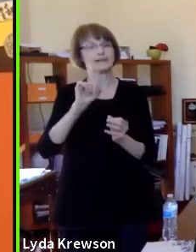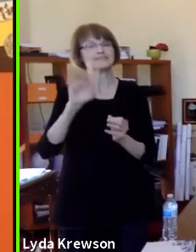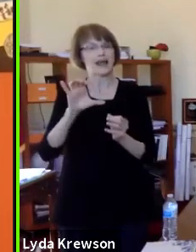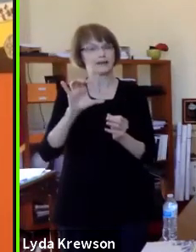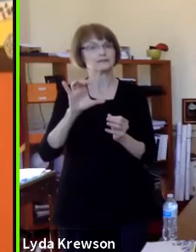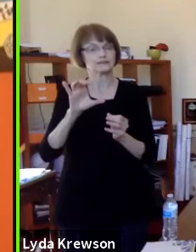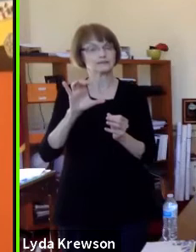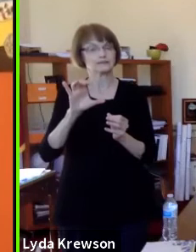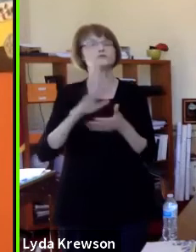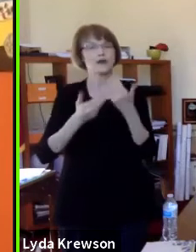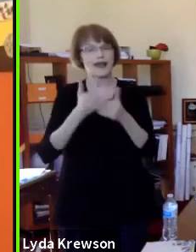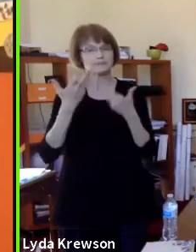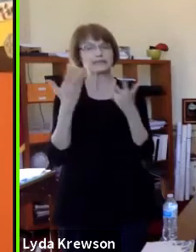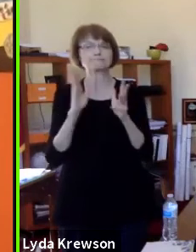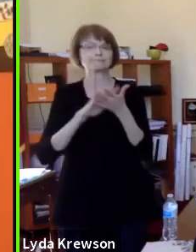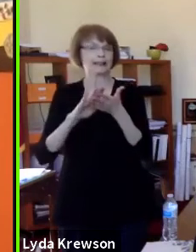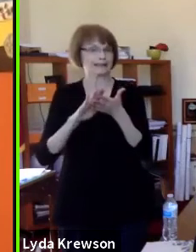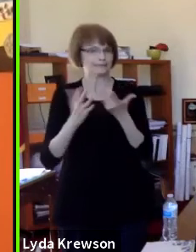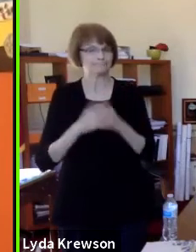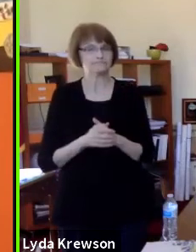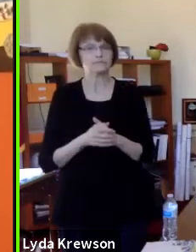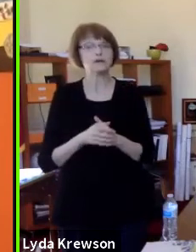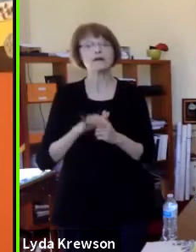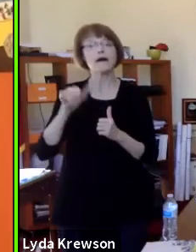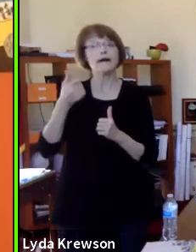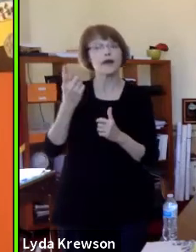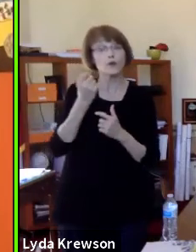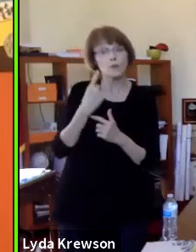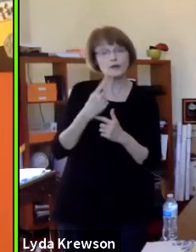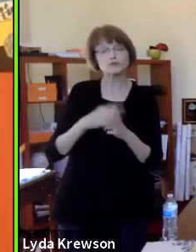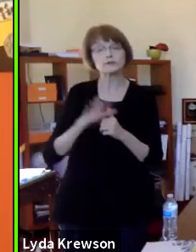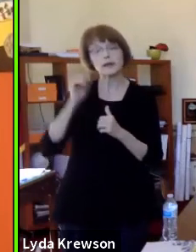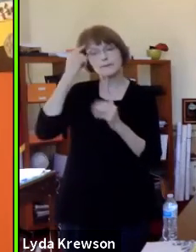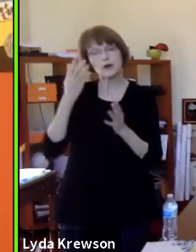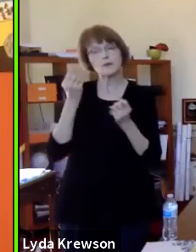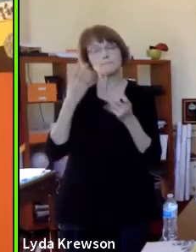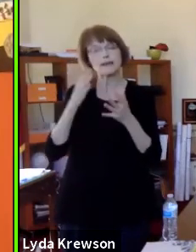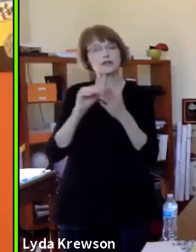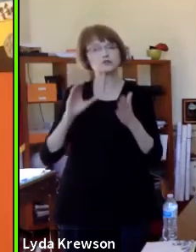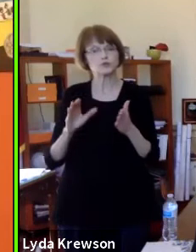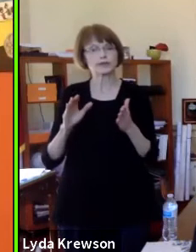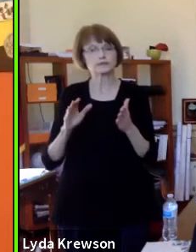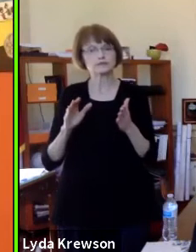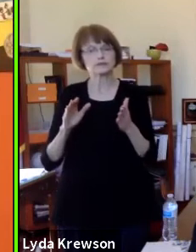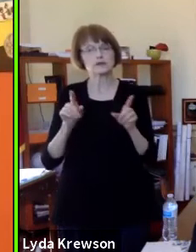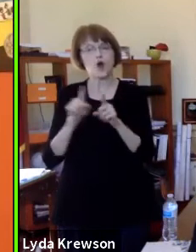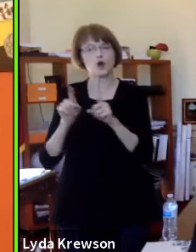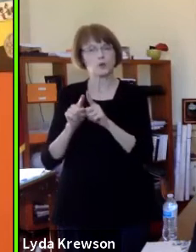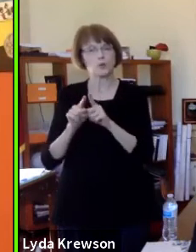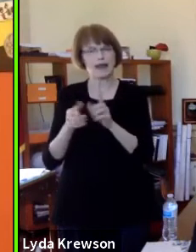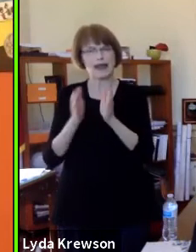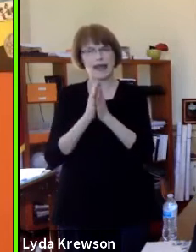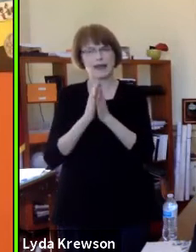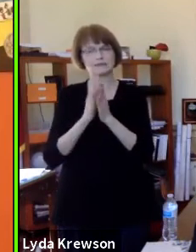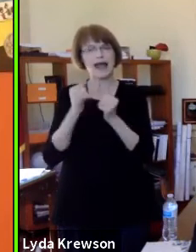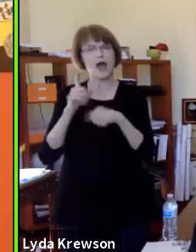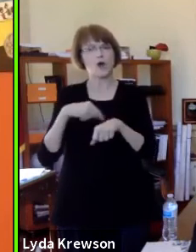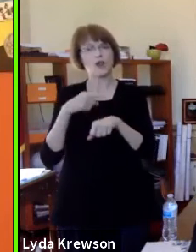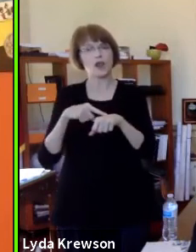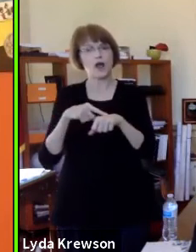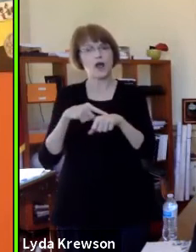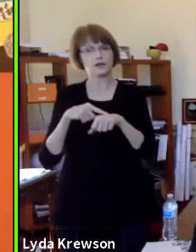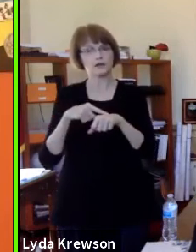right, Kayden, you have another question for me? Mayor, a lot of students are also asking, how long will we have to